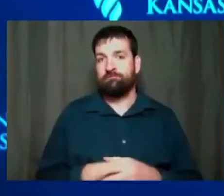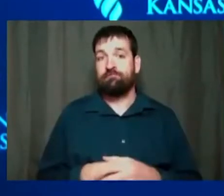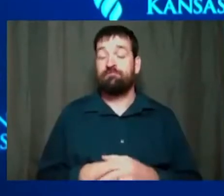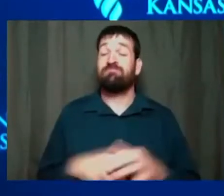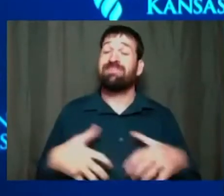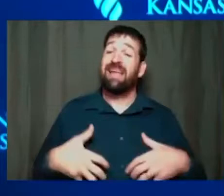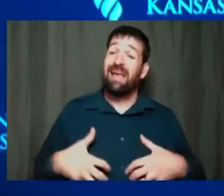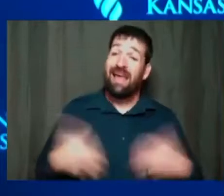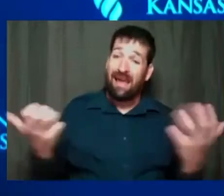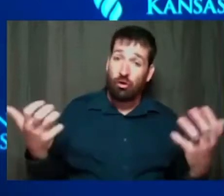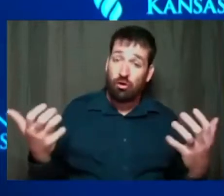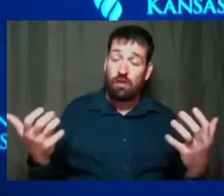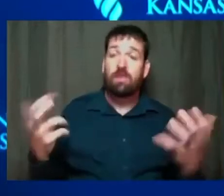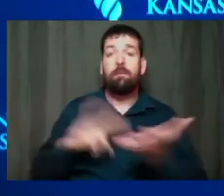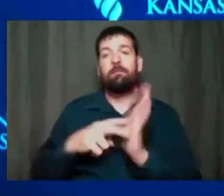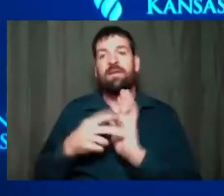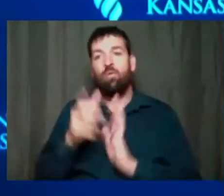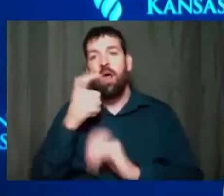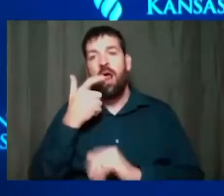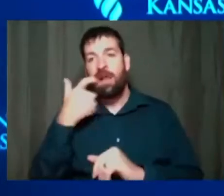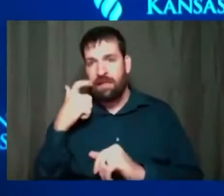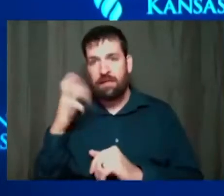I'm going to make you addicted. And so